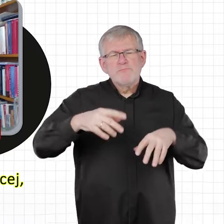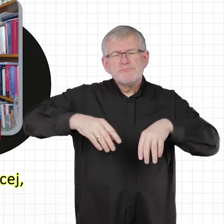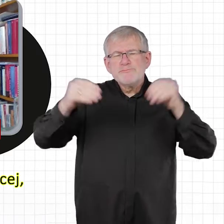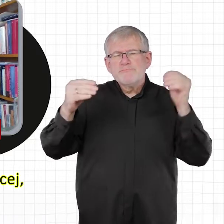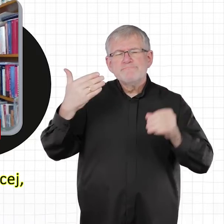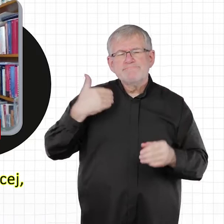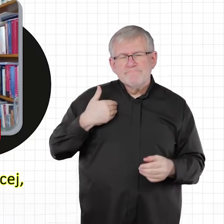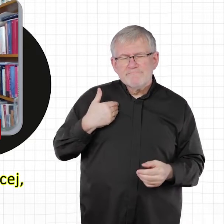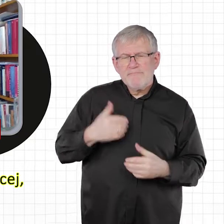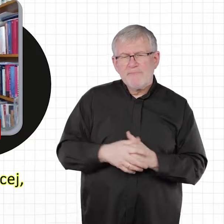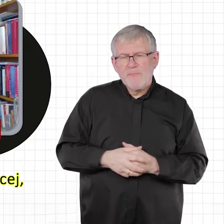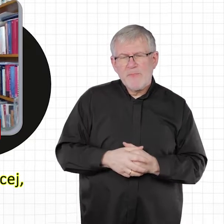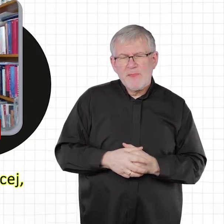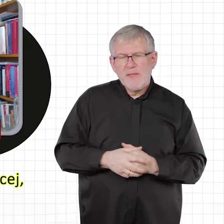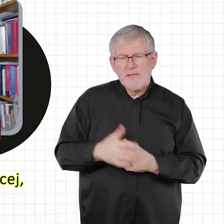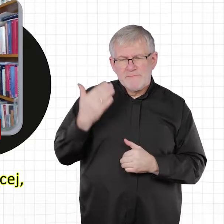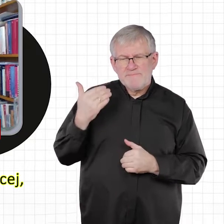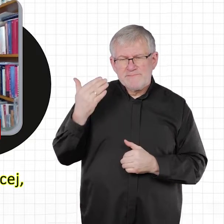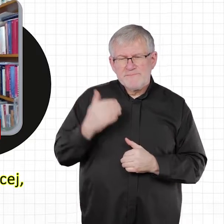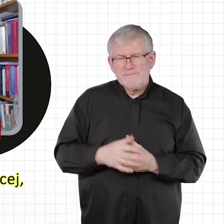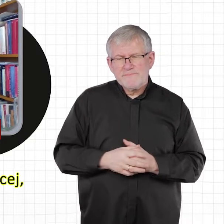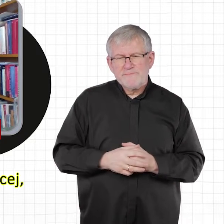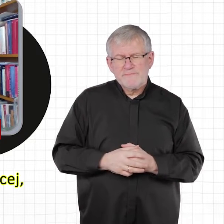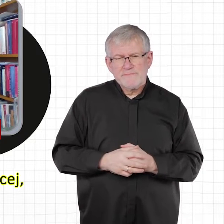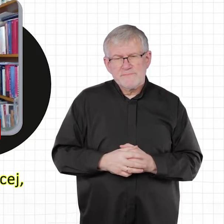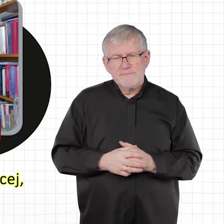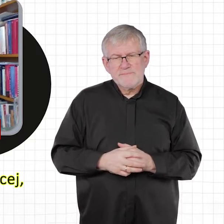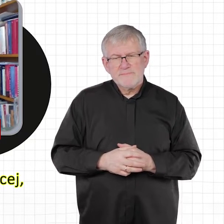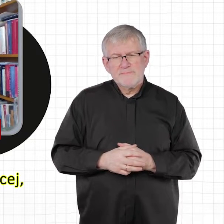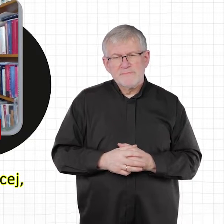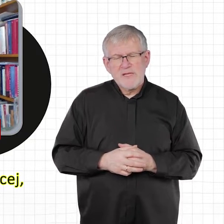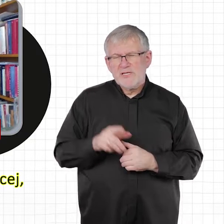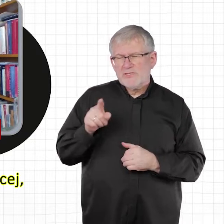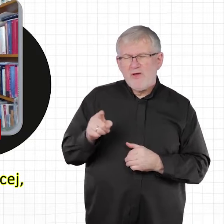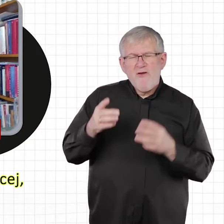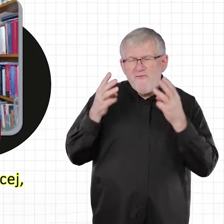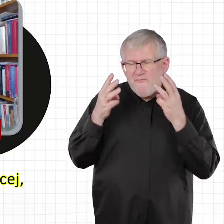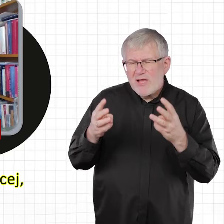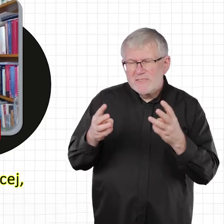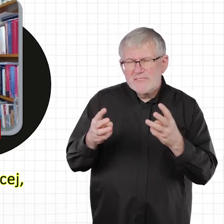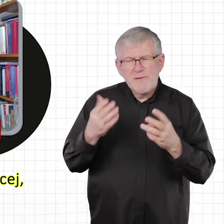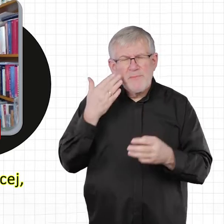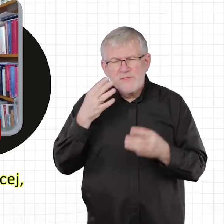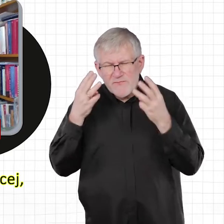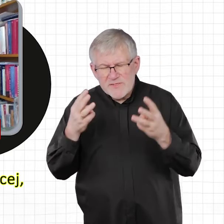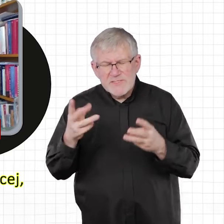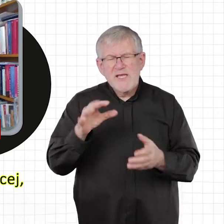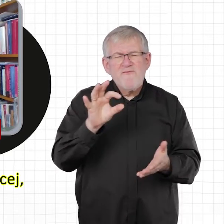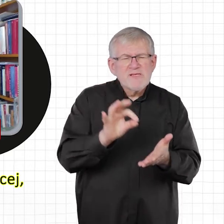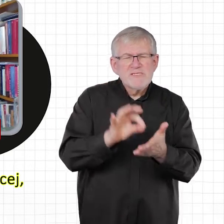And what I wanted to say, that it is for me, it is I cannot wait